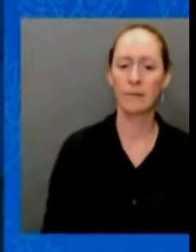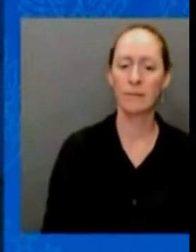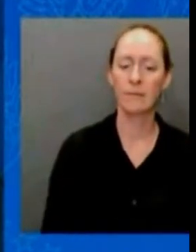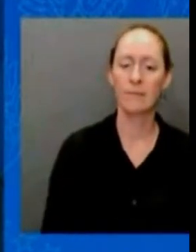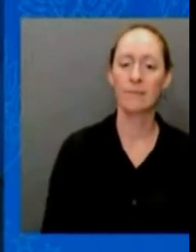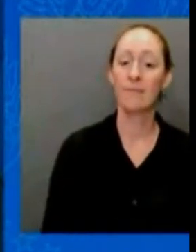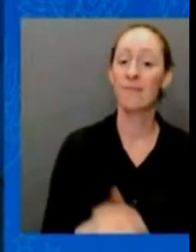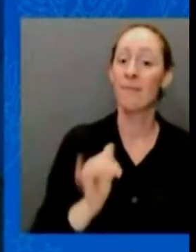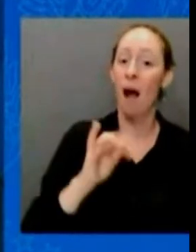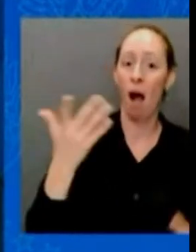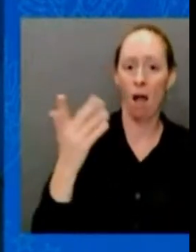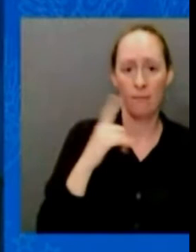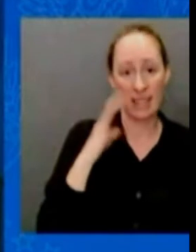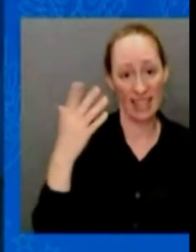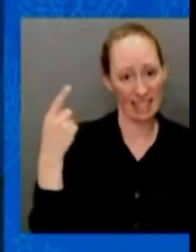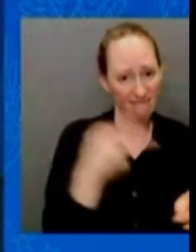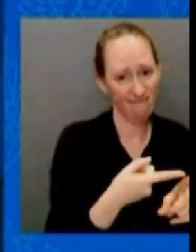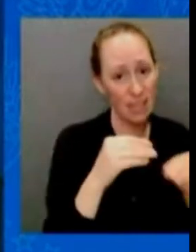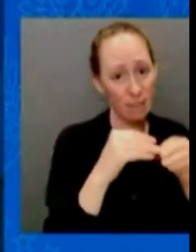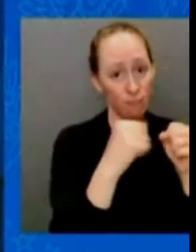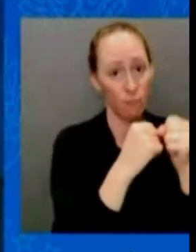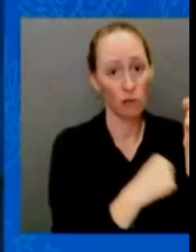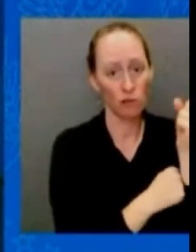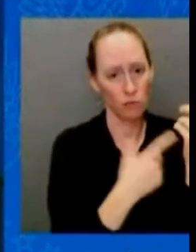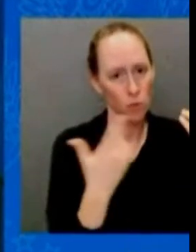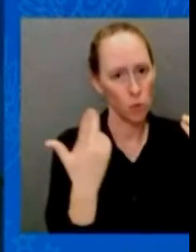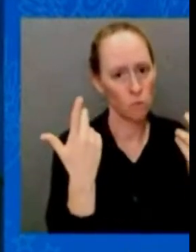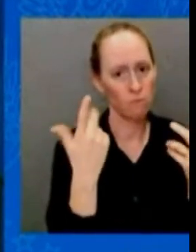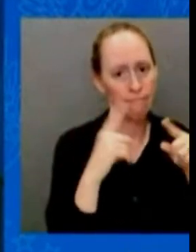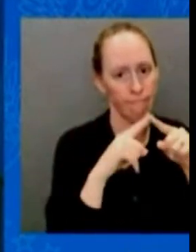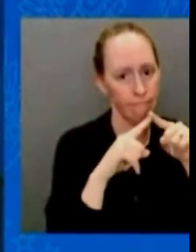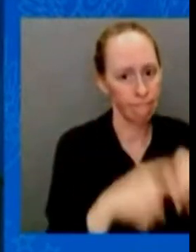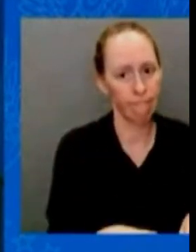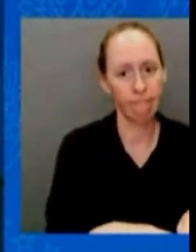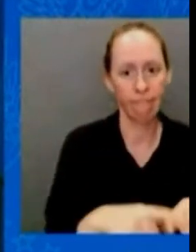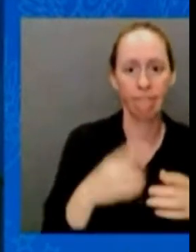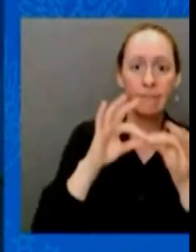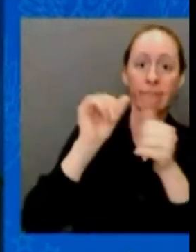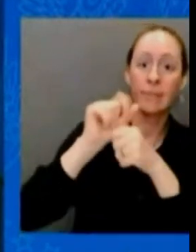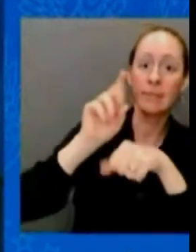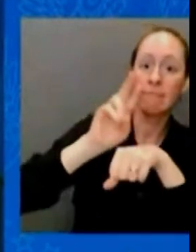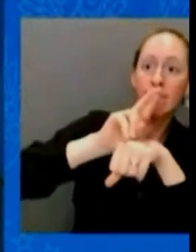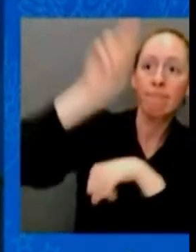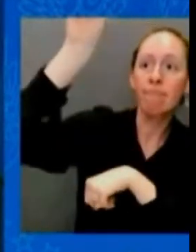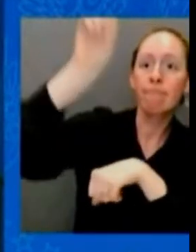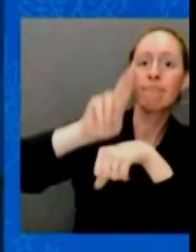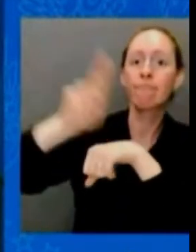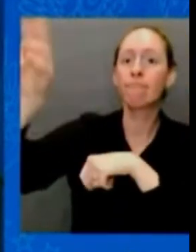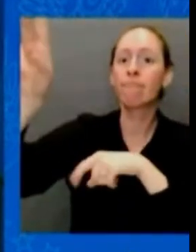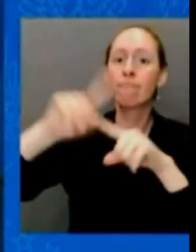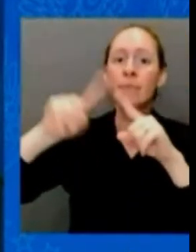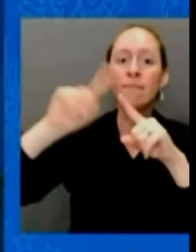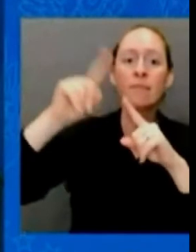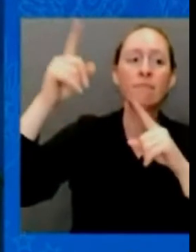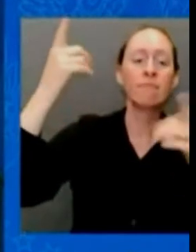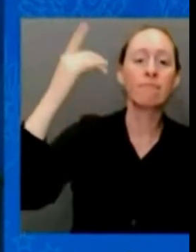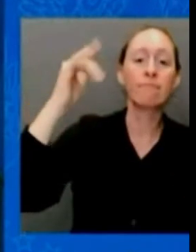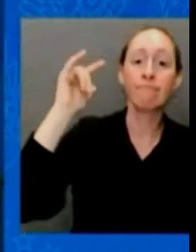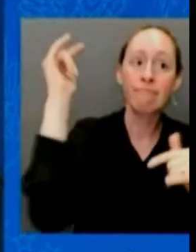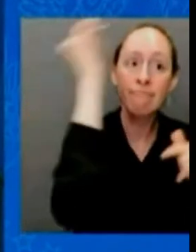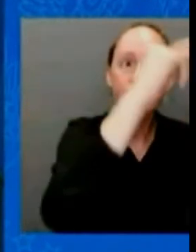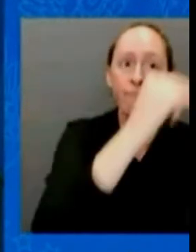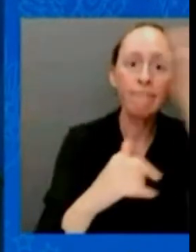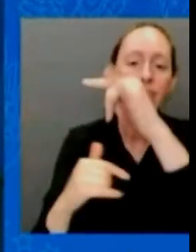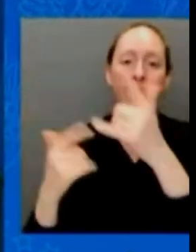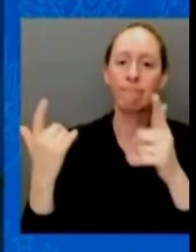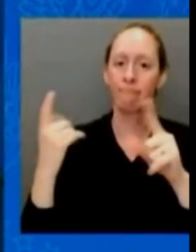applications like next-generation radars, avionics, secure communications, and electronic defense systems.